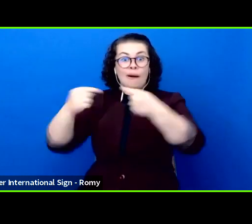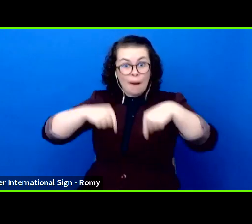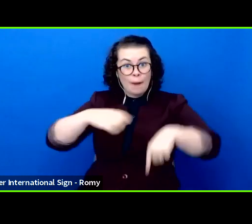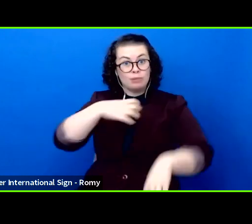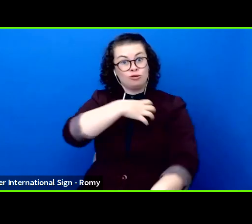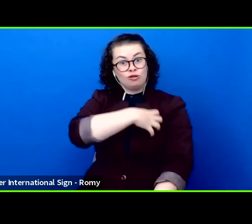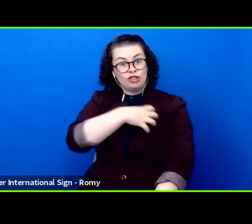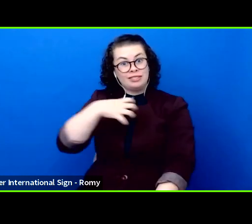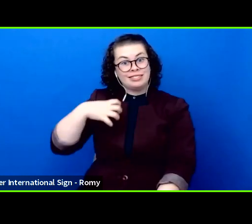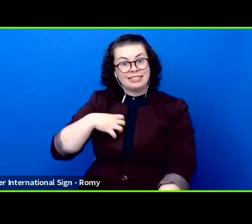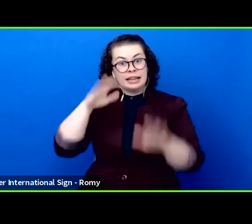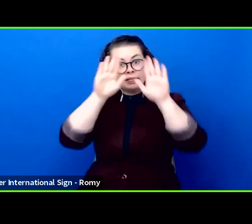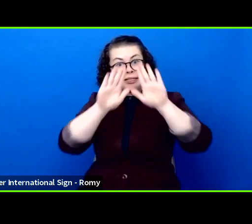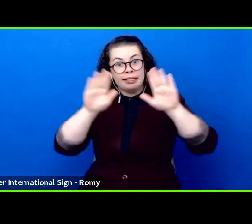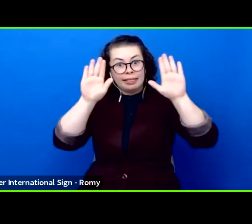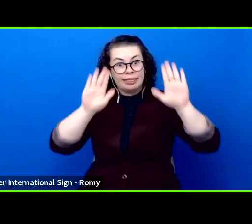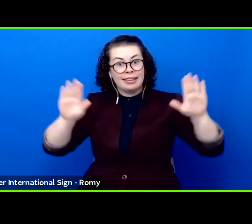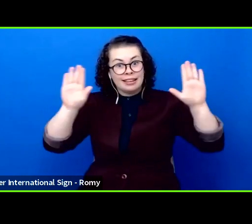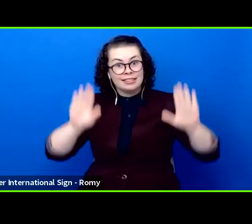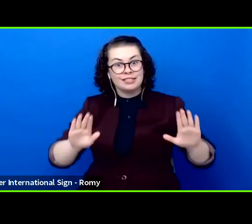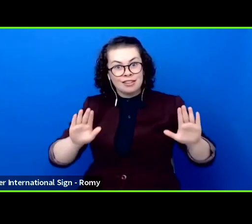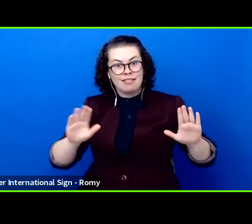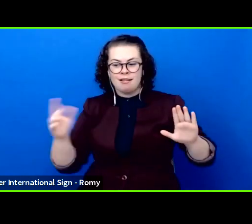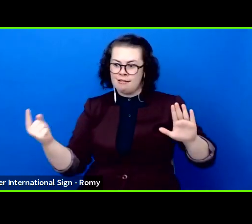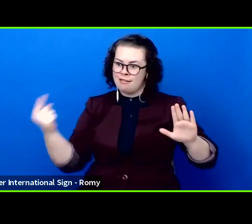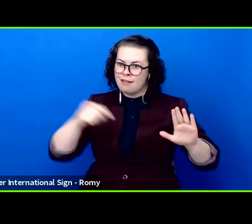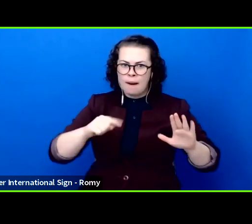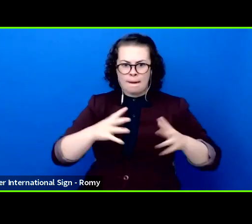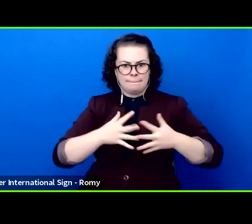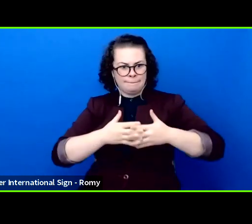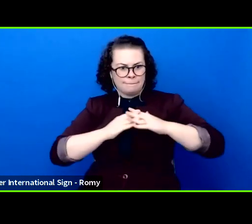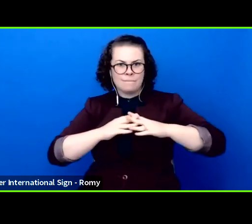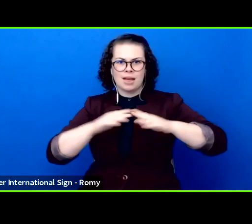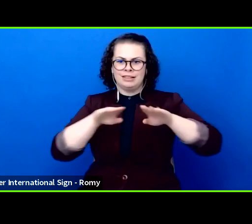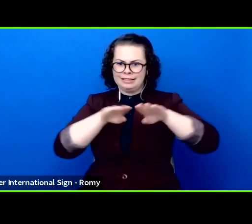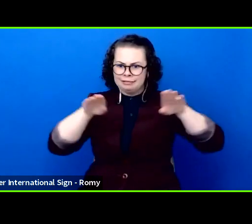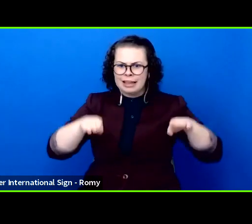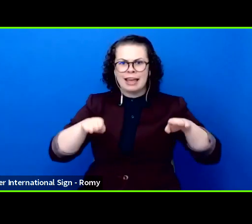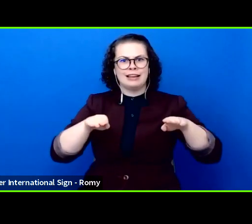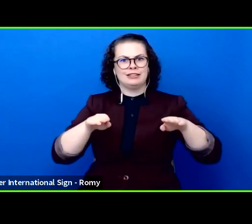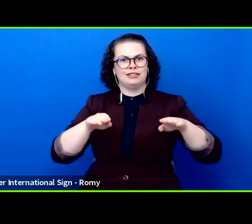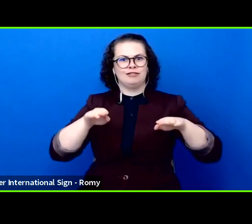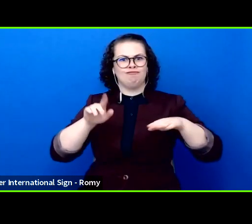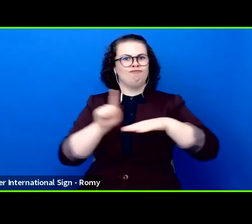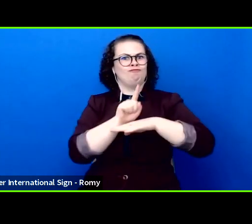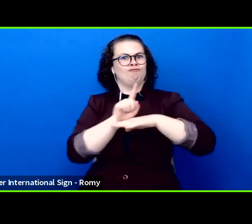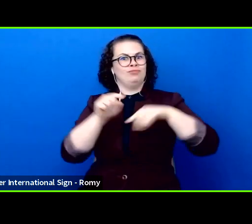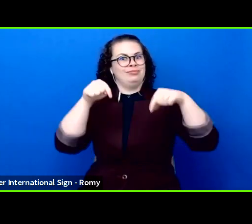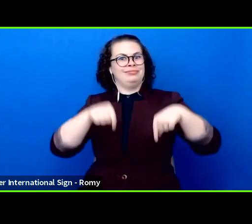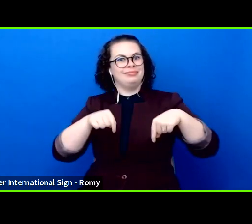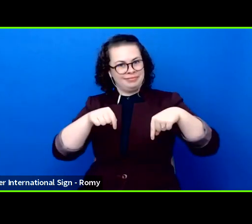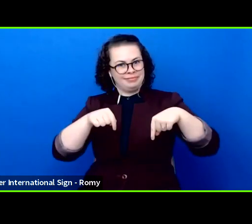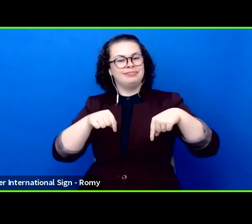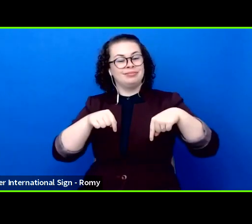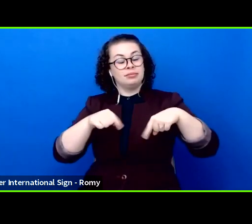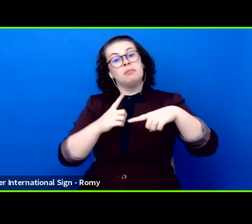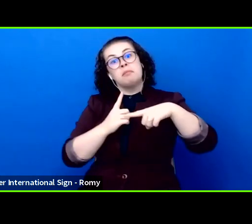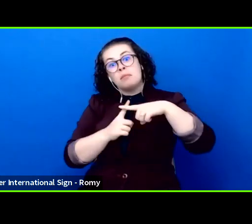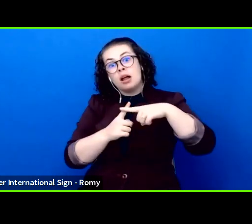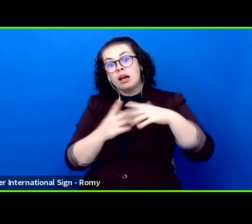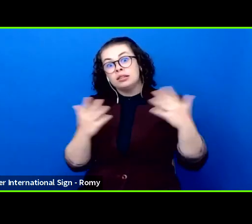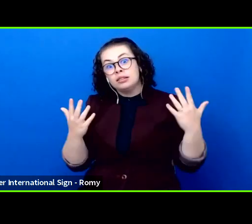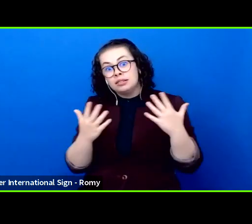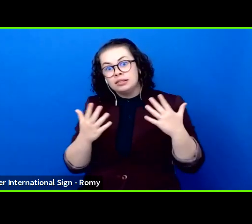experience in a new artistic environment. At the same time, it lays the foundation for